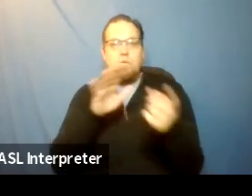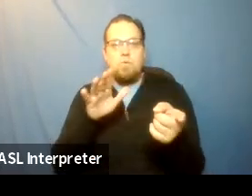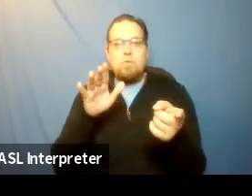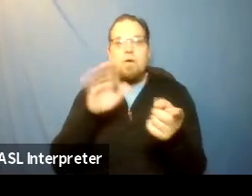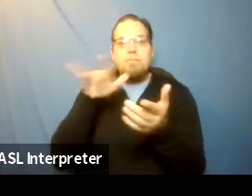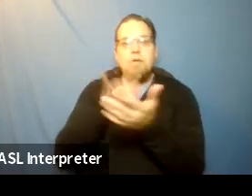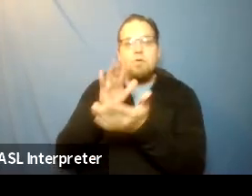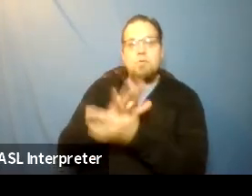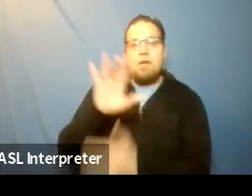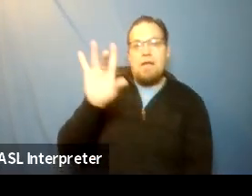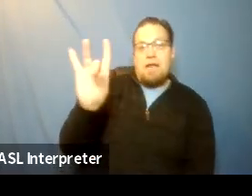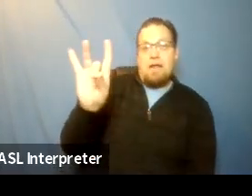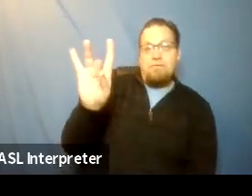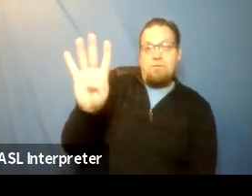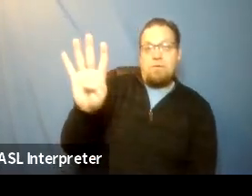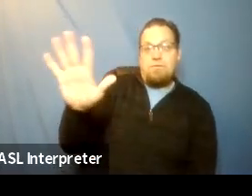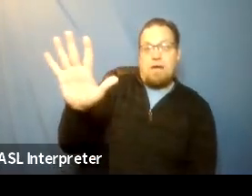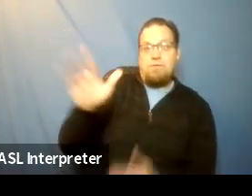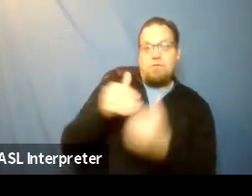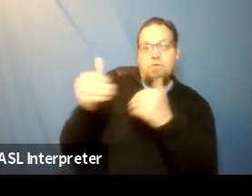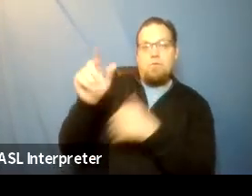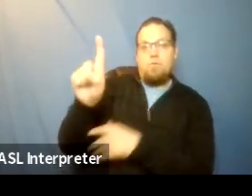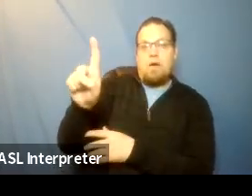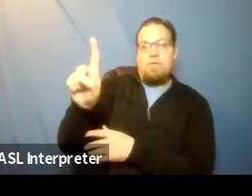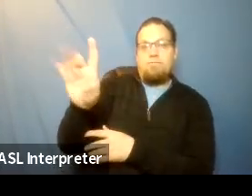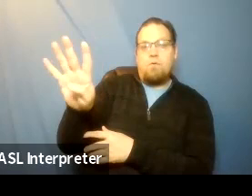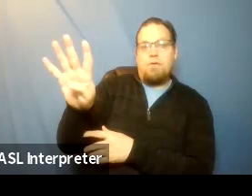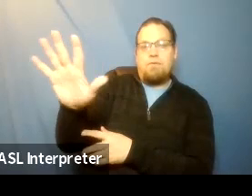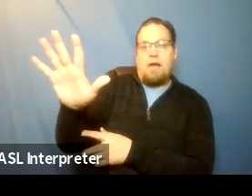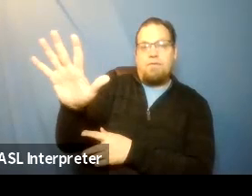middle school, it's 8:45 to 1:45.